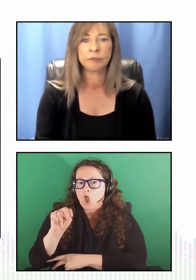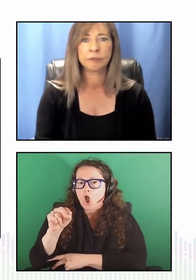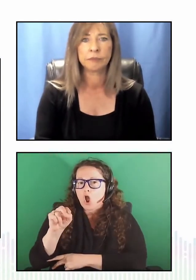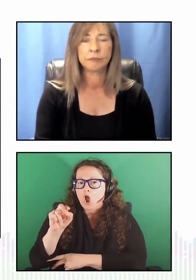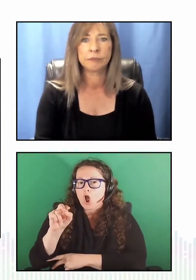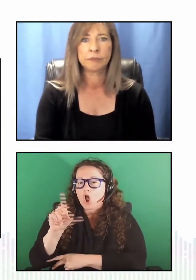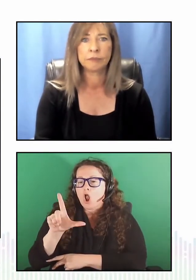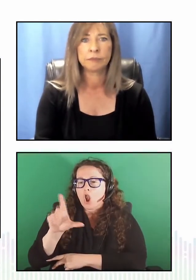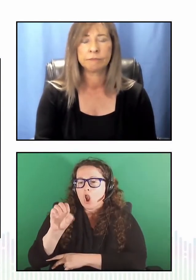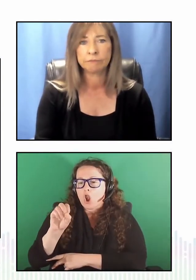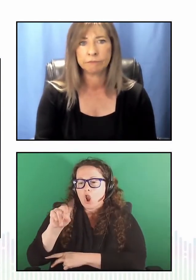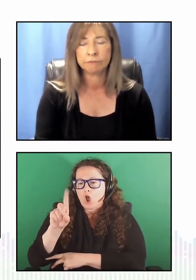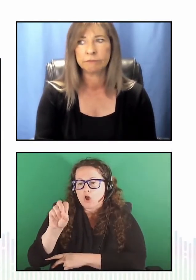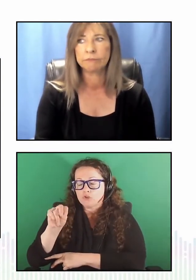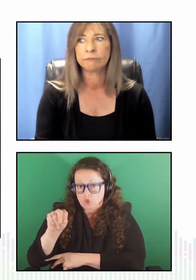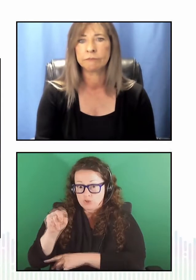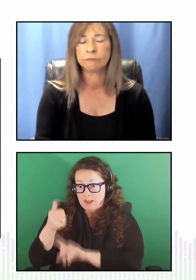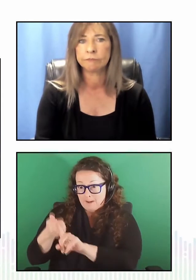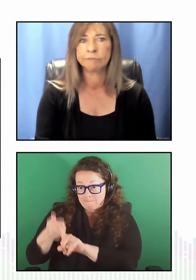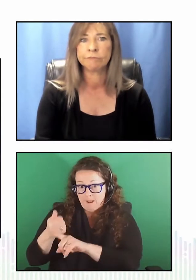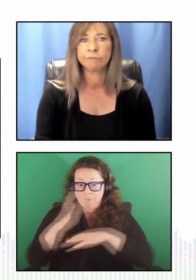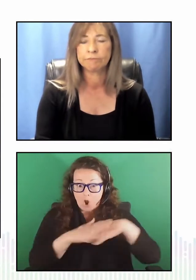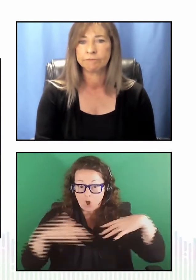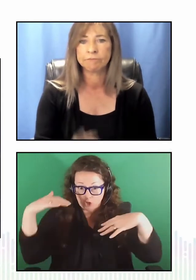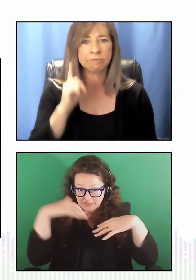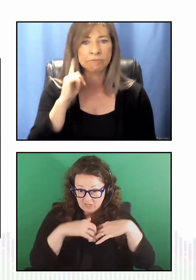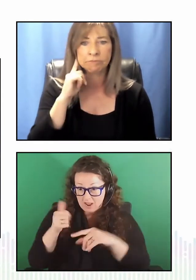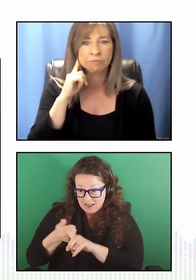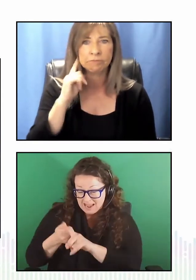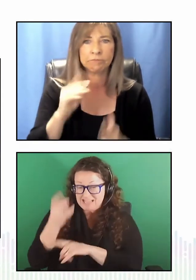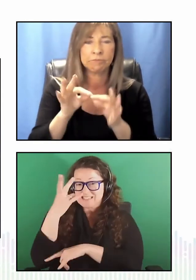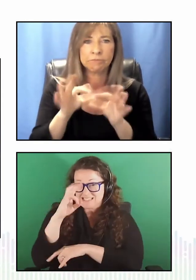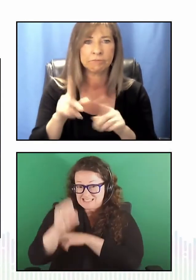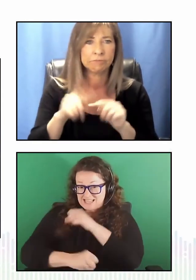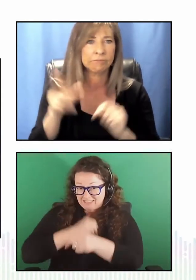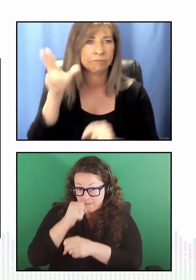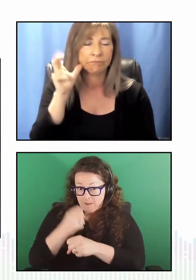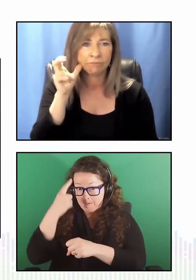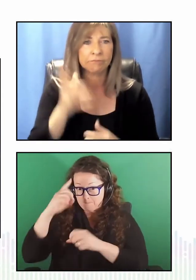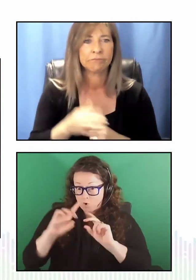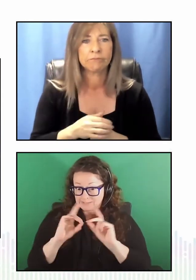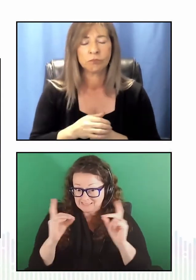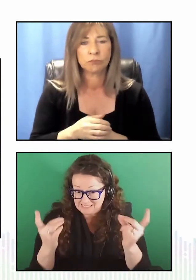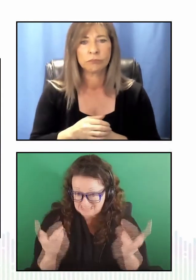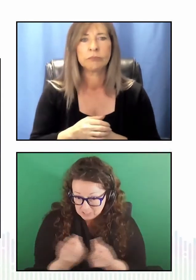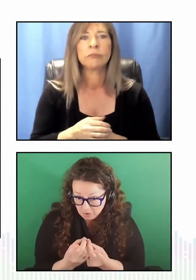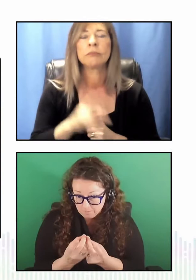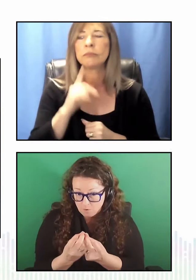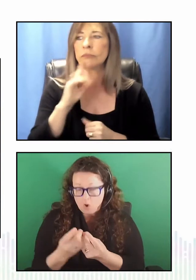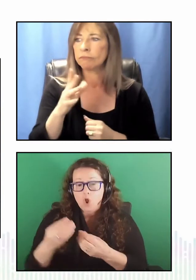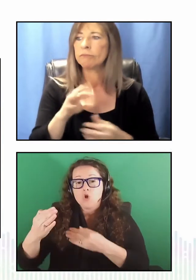Parliament. She served for 17 years as Member of Parliament for the District of Western Arctic in the Northwest